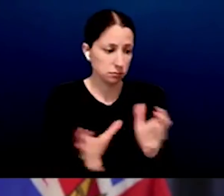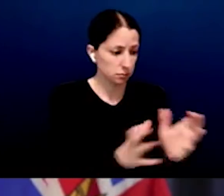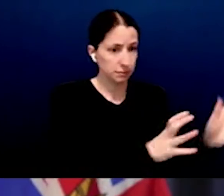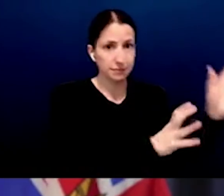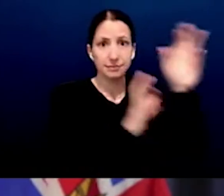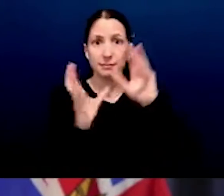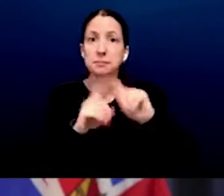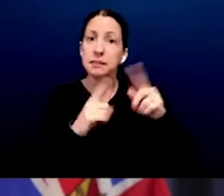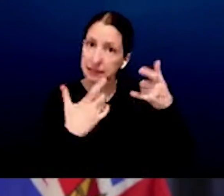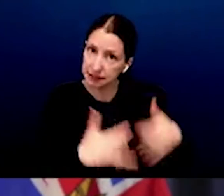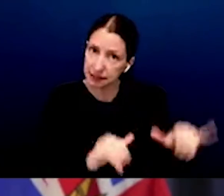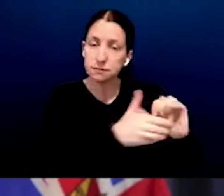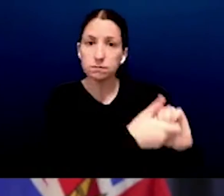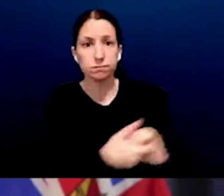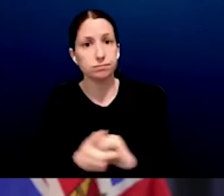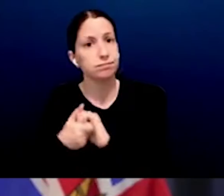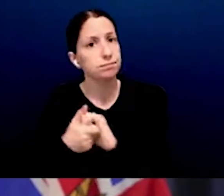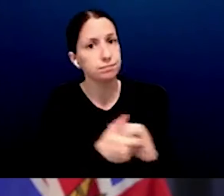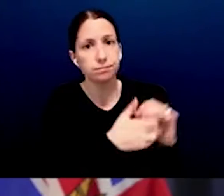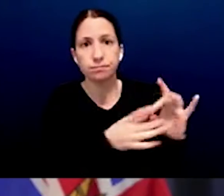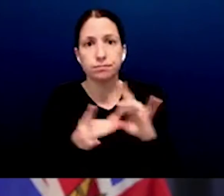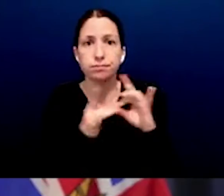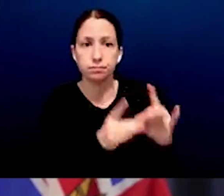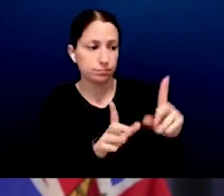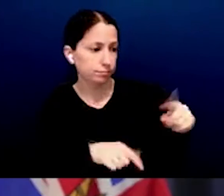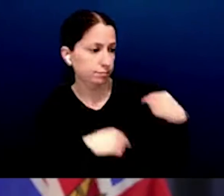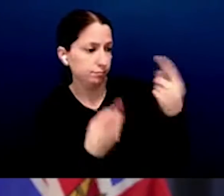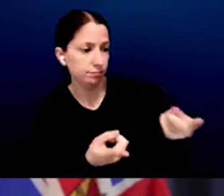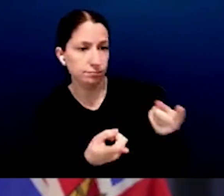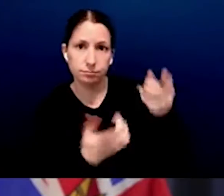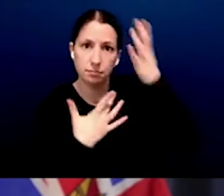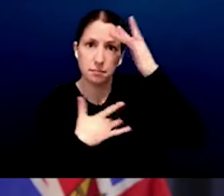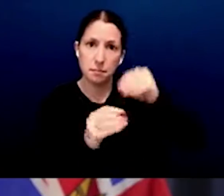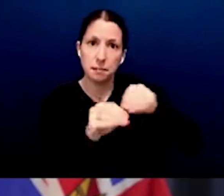we'll continue to do that. Again, obviously everyone would